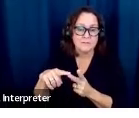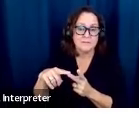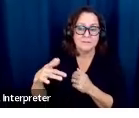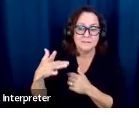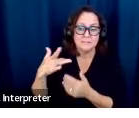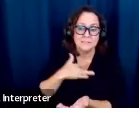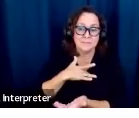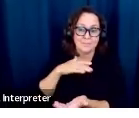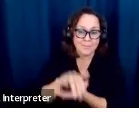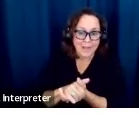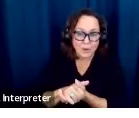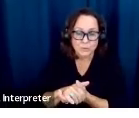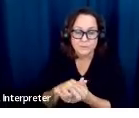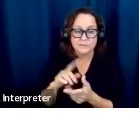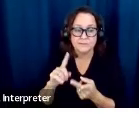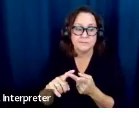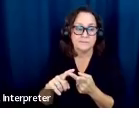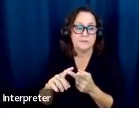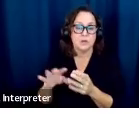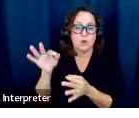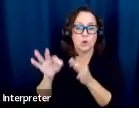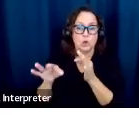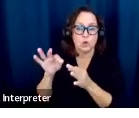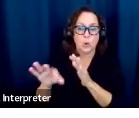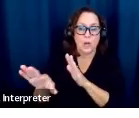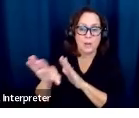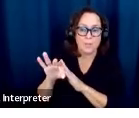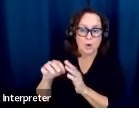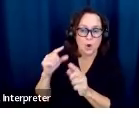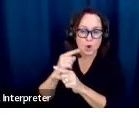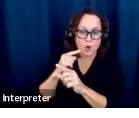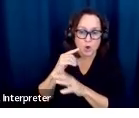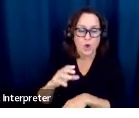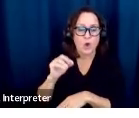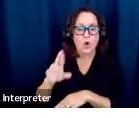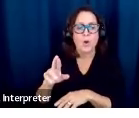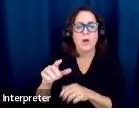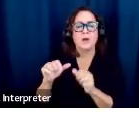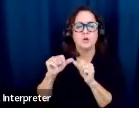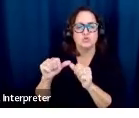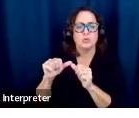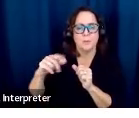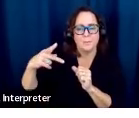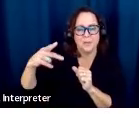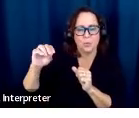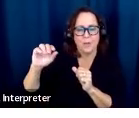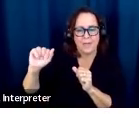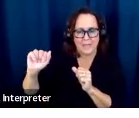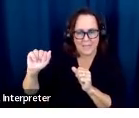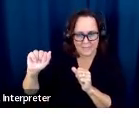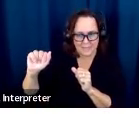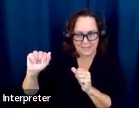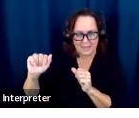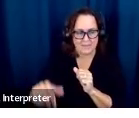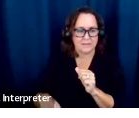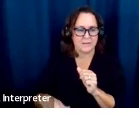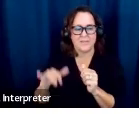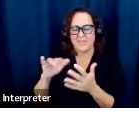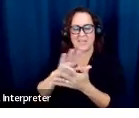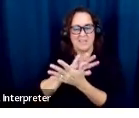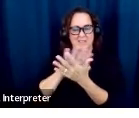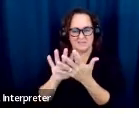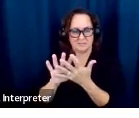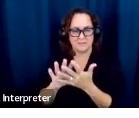or a court-appointed guardian or activated durable power of attorney of a waiver participant. The CSW allows